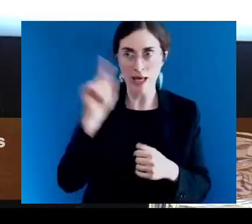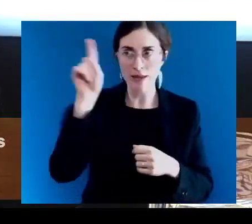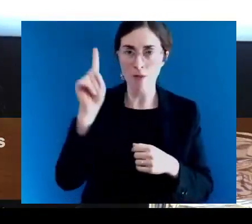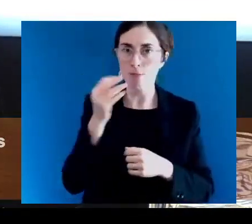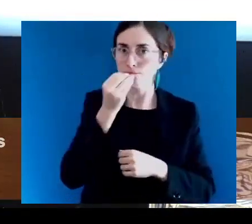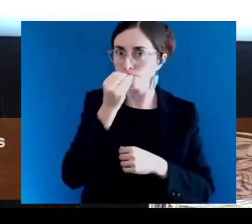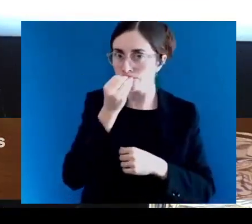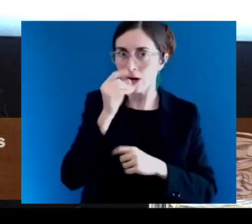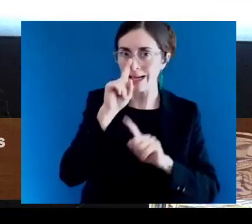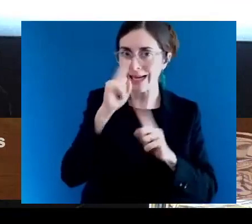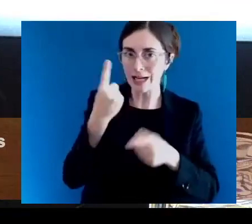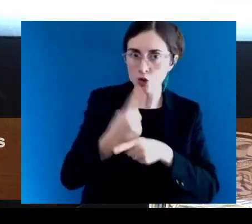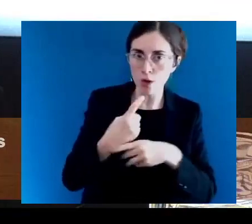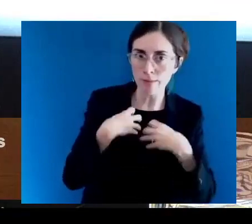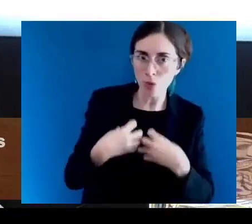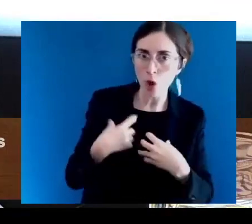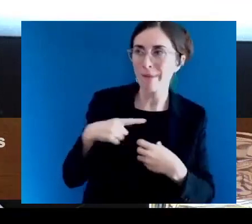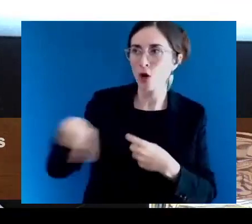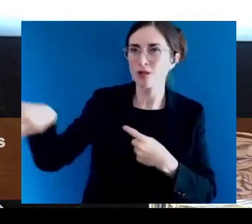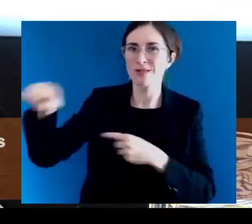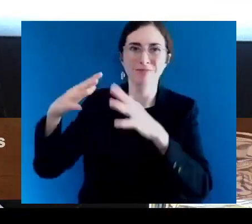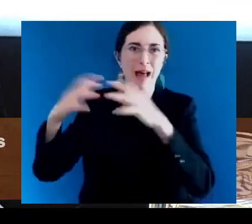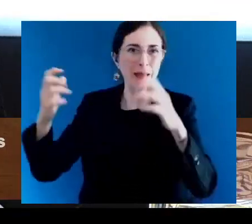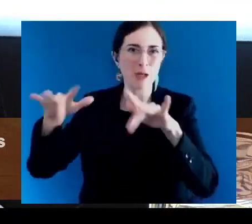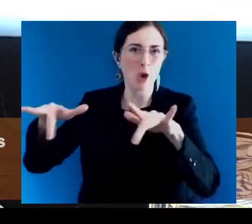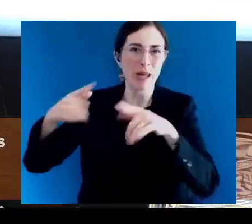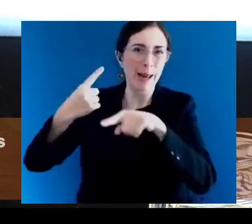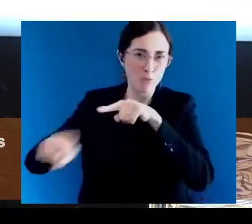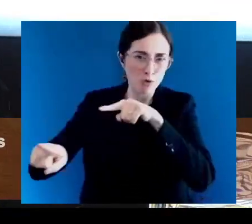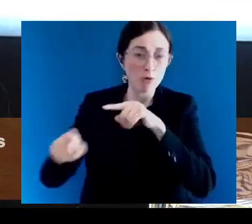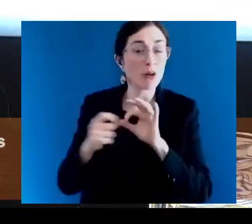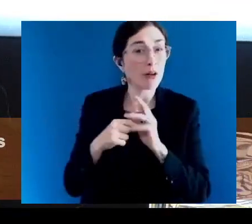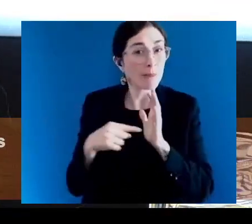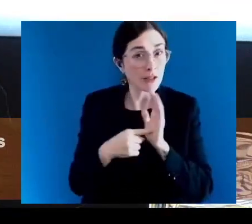provide a far more meaningful